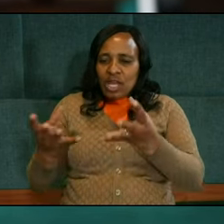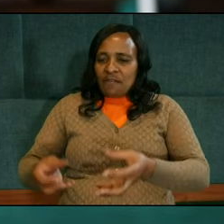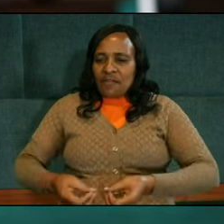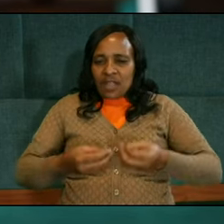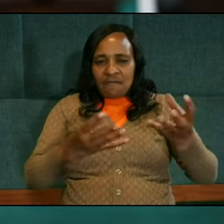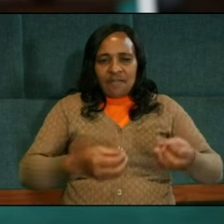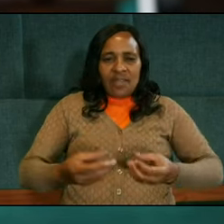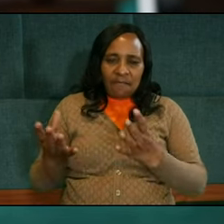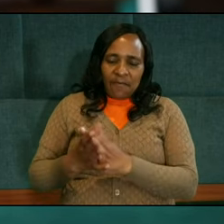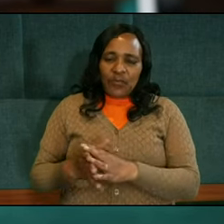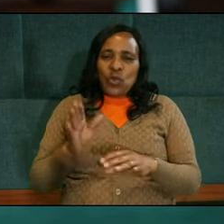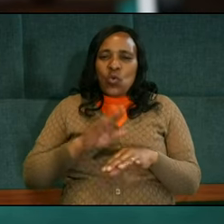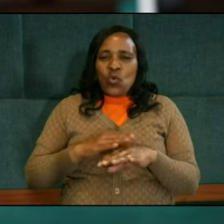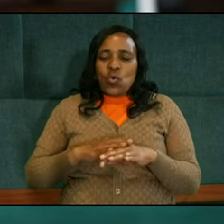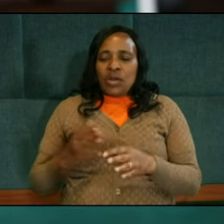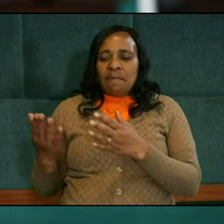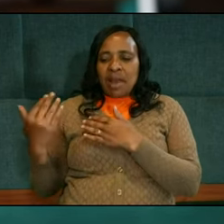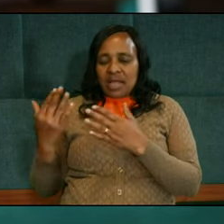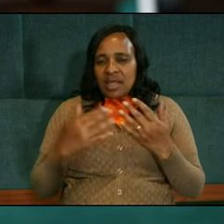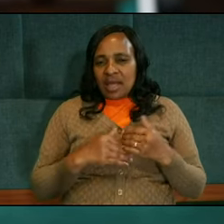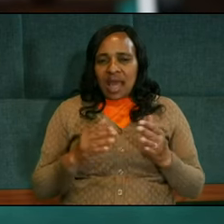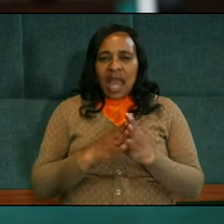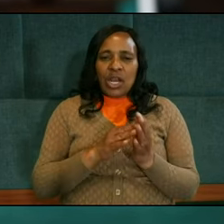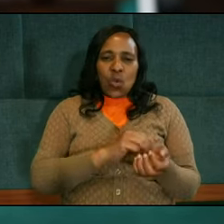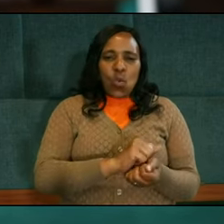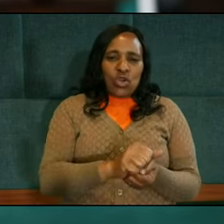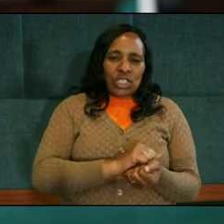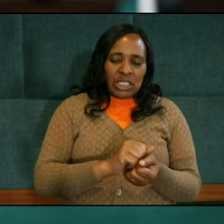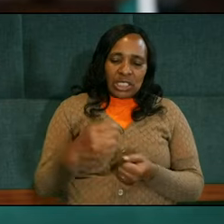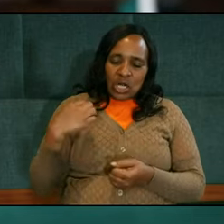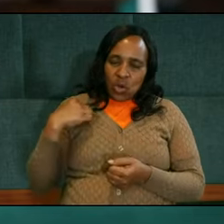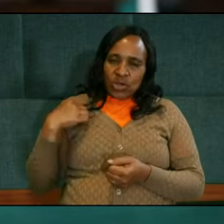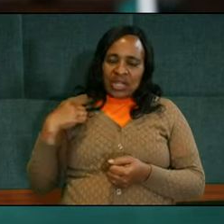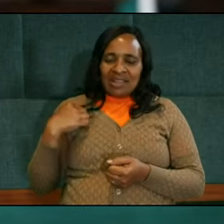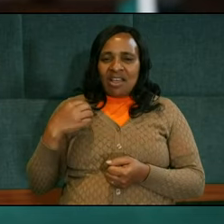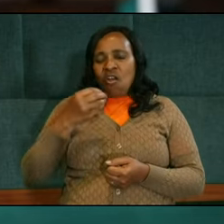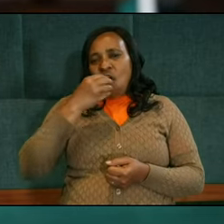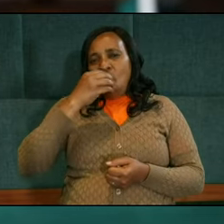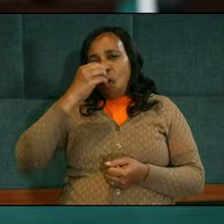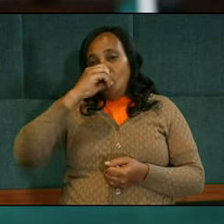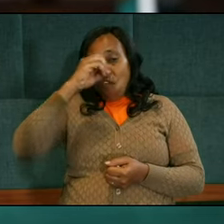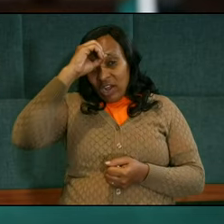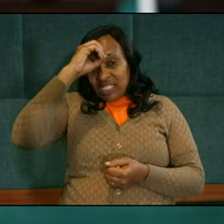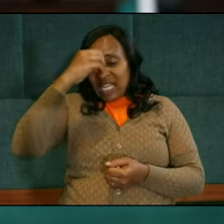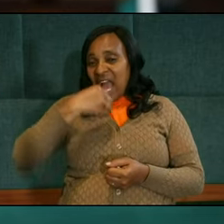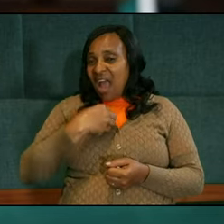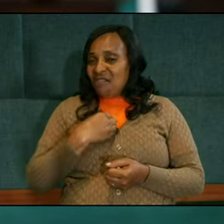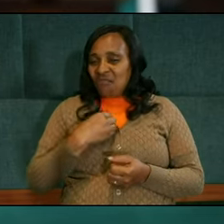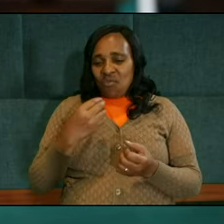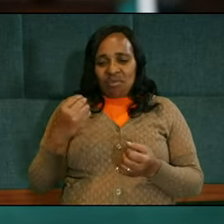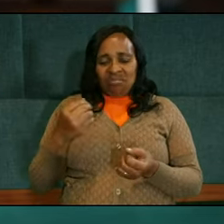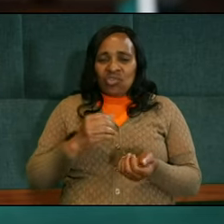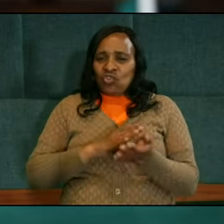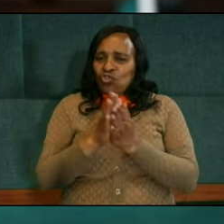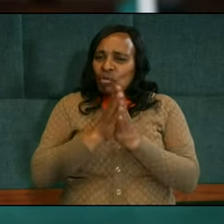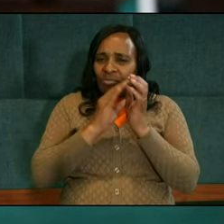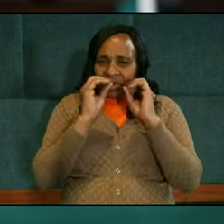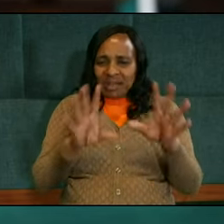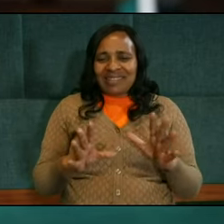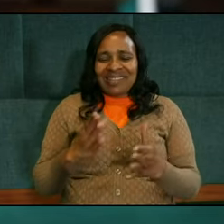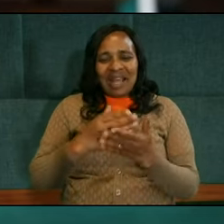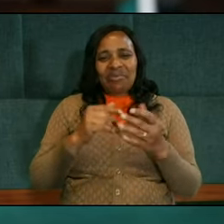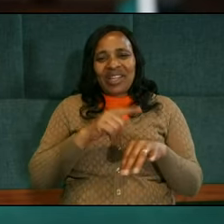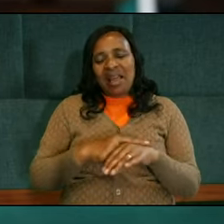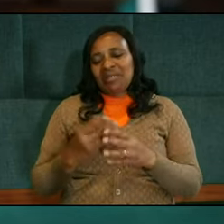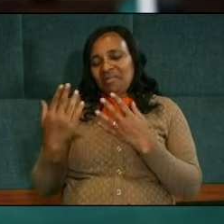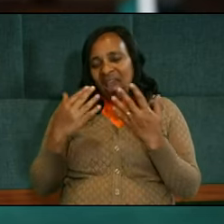soap was good for taking baths and washing clothes. The orphans didn't have their own soap, and they sometimes had to take baths and